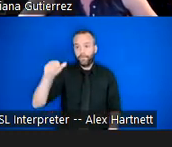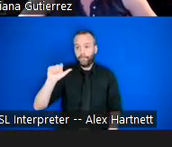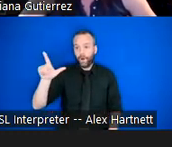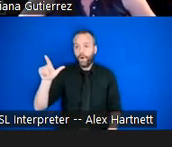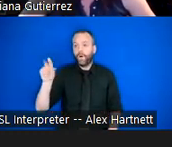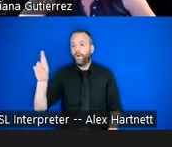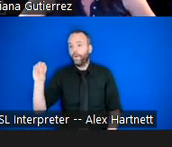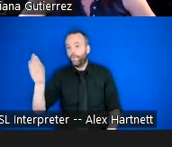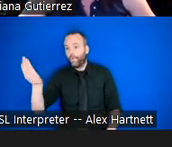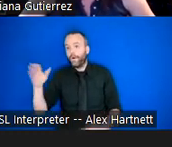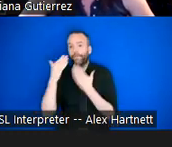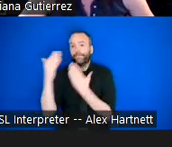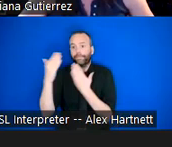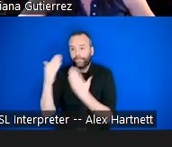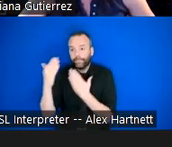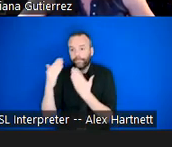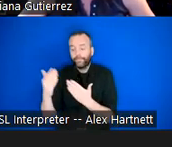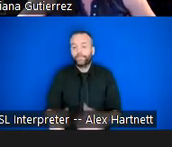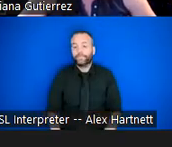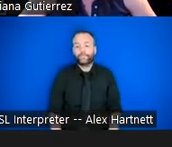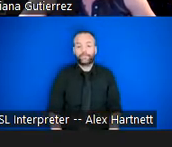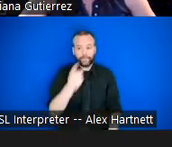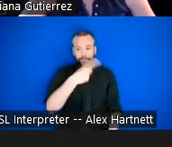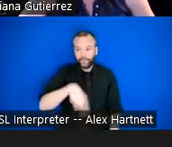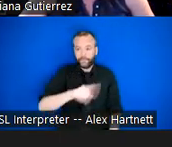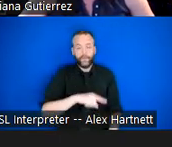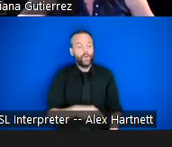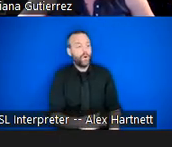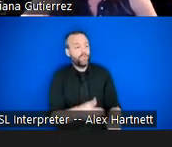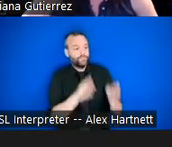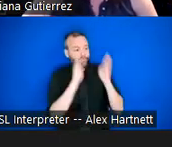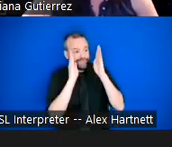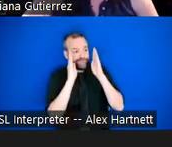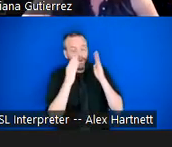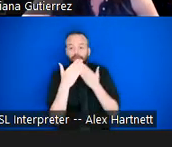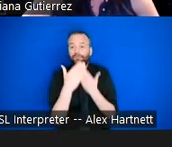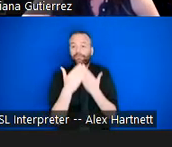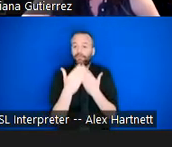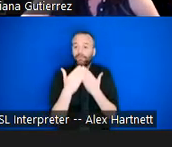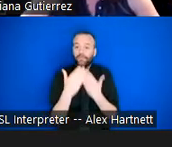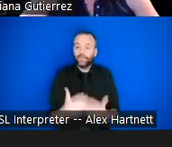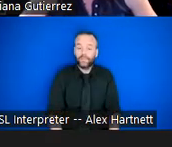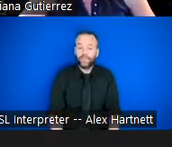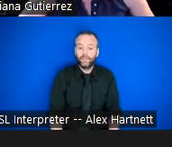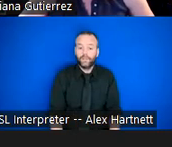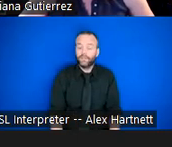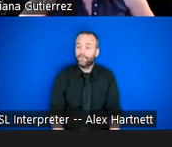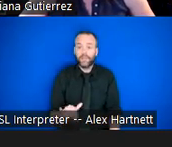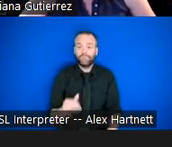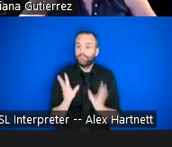all for your time and attention and being with us for this whole time. That is all that we have for you today. Those of